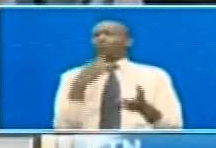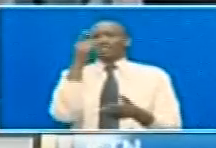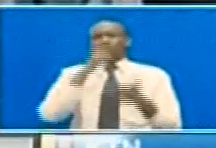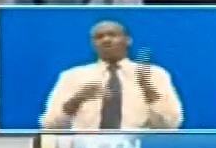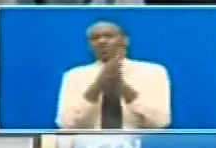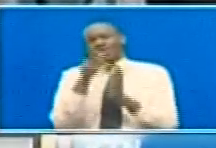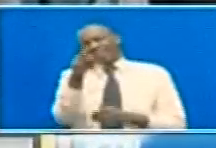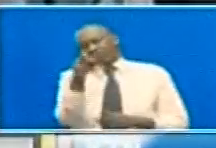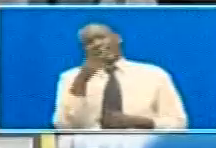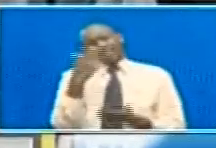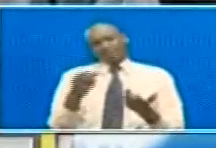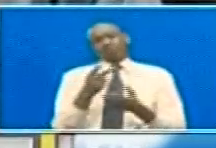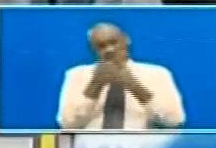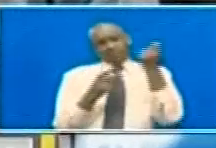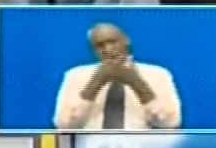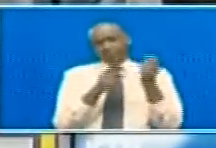this particular incident?